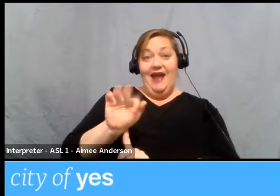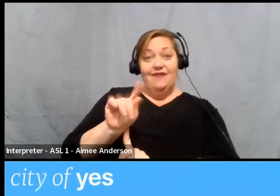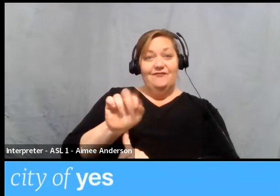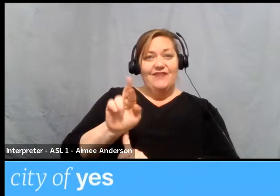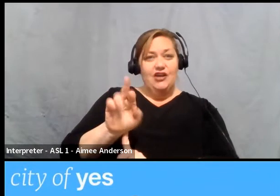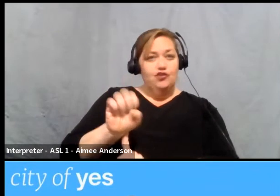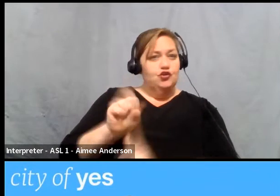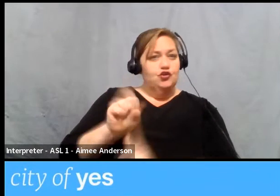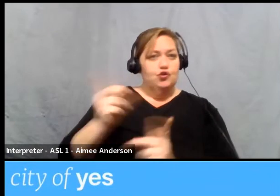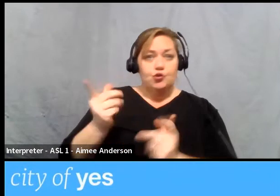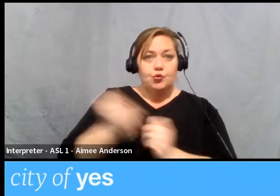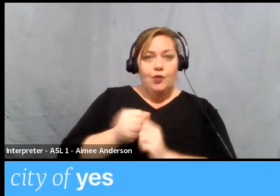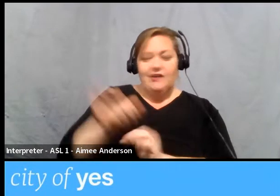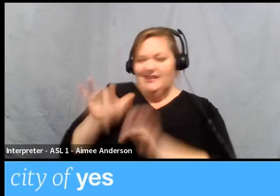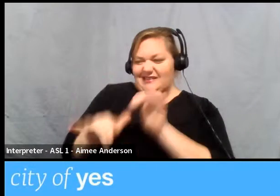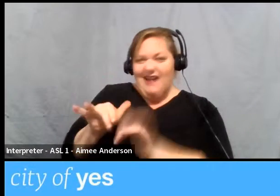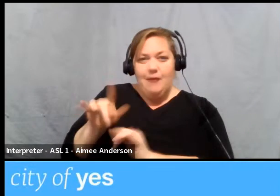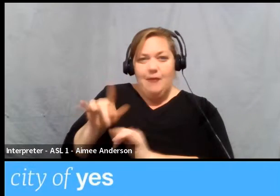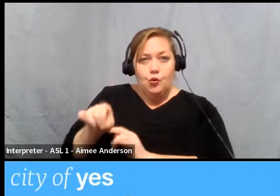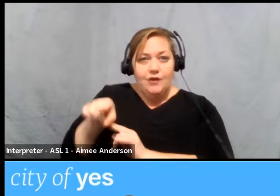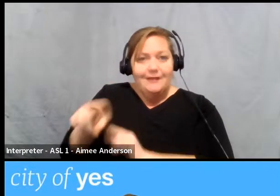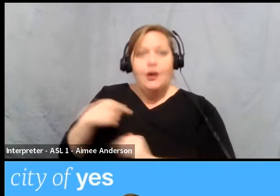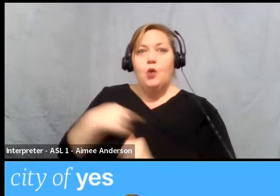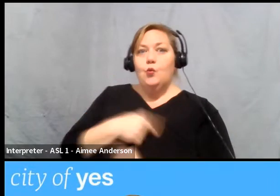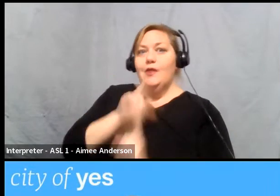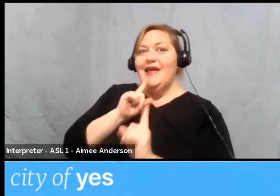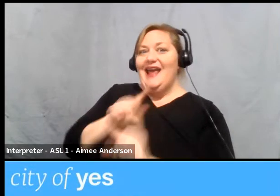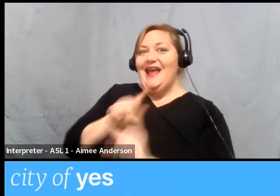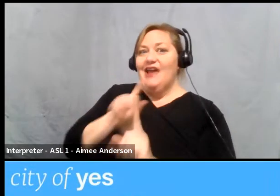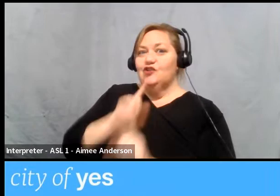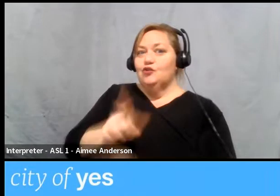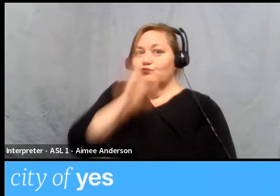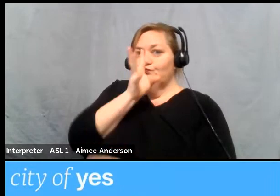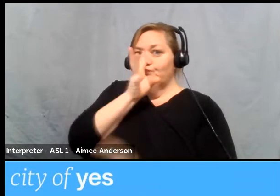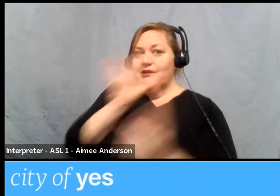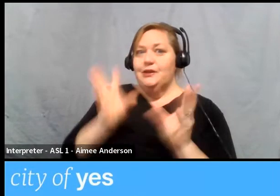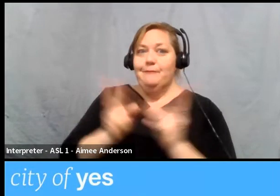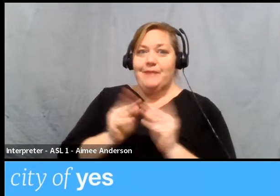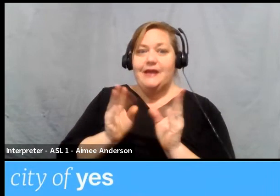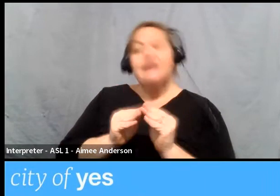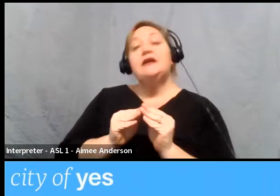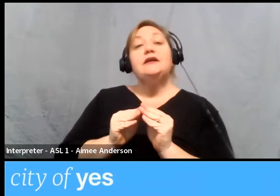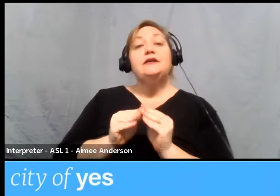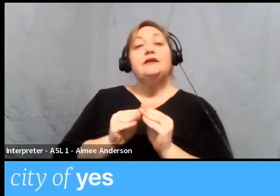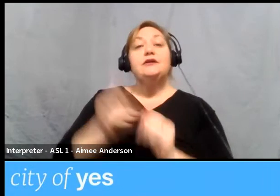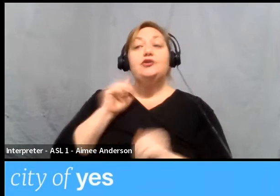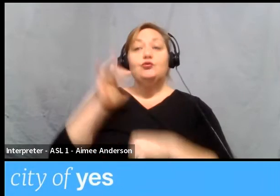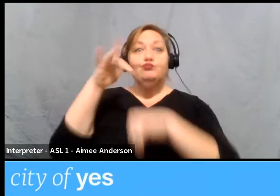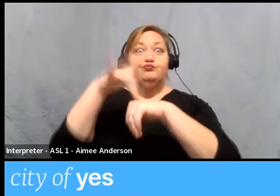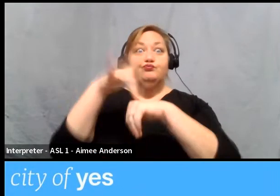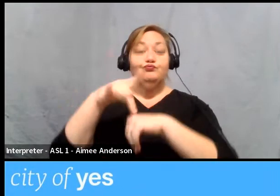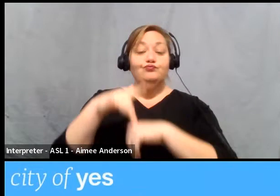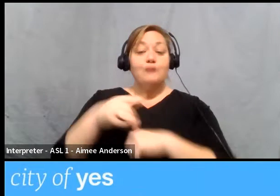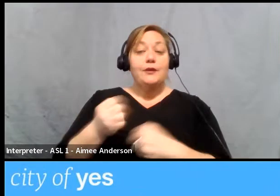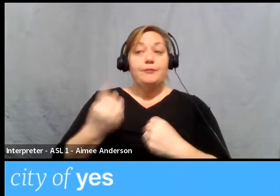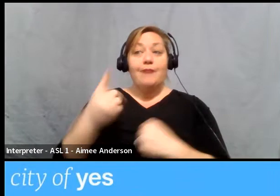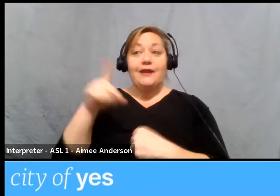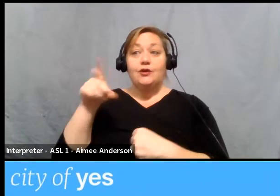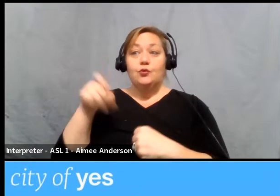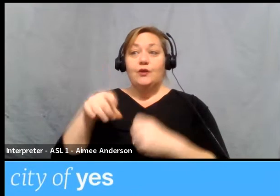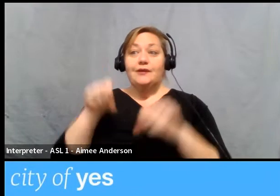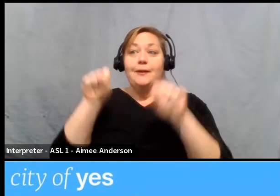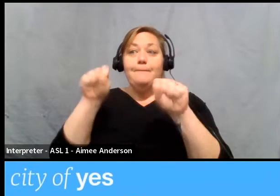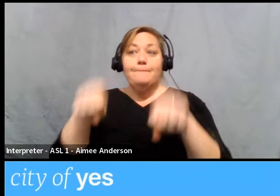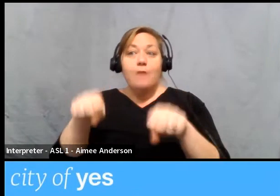simply type your question and we'll answer them out loud. In order to get to as many questions as possible, we